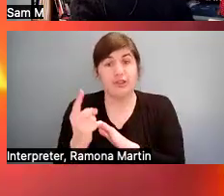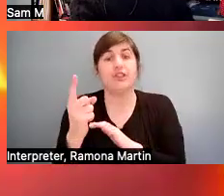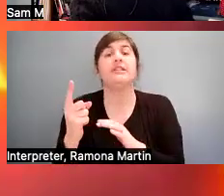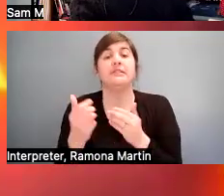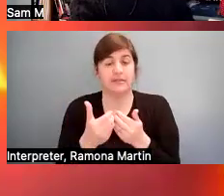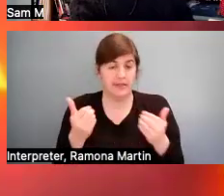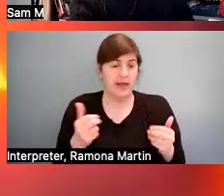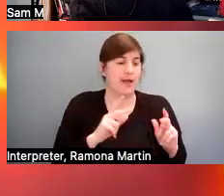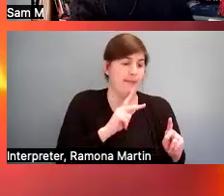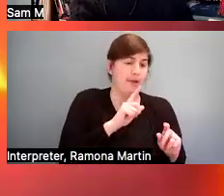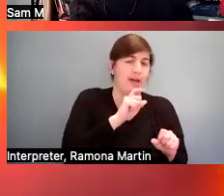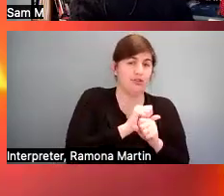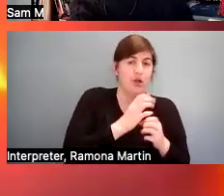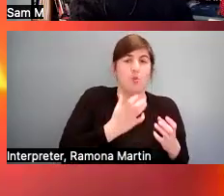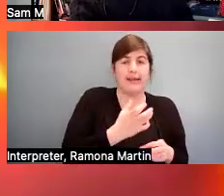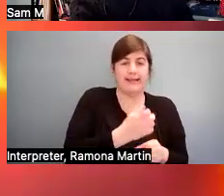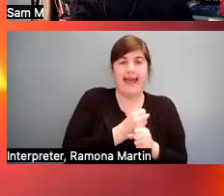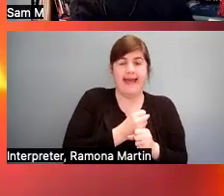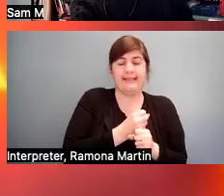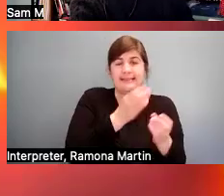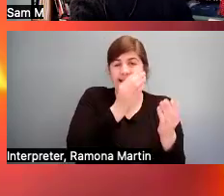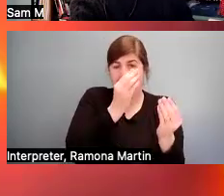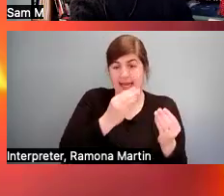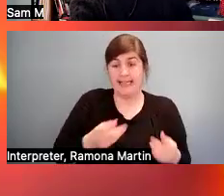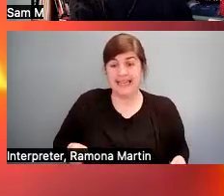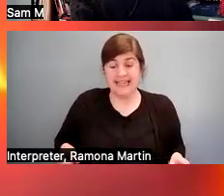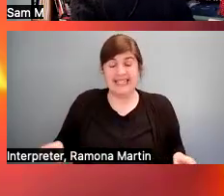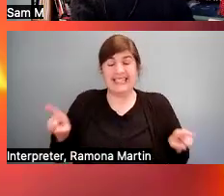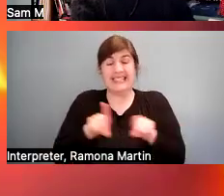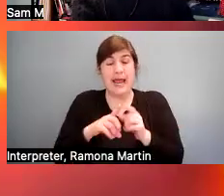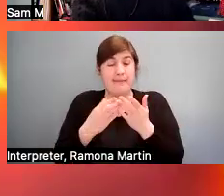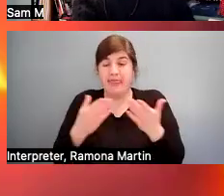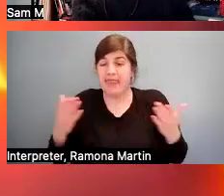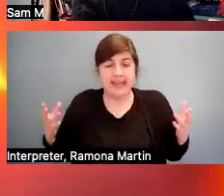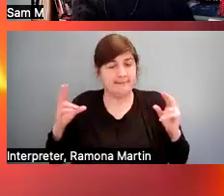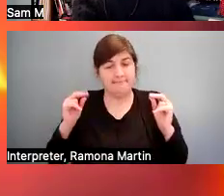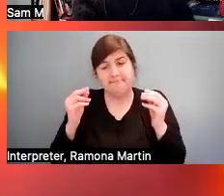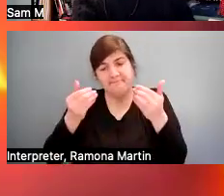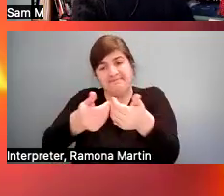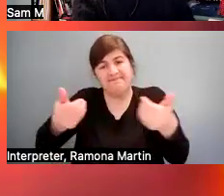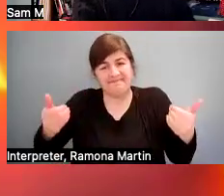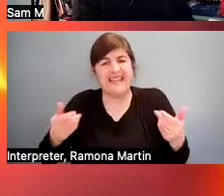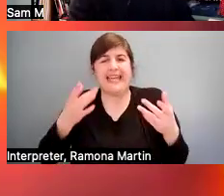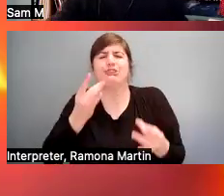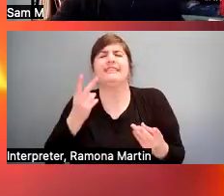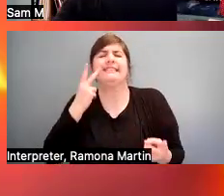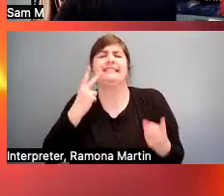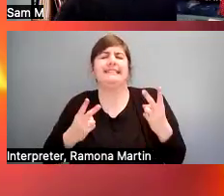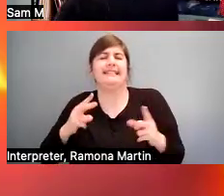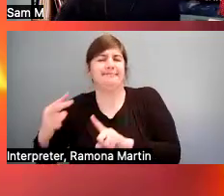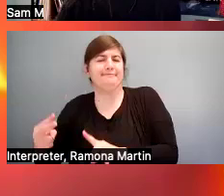people who actually want to get data, and it's like those things don't always line up. It's kind of interesting to see. The Discovery Channel Yeah.